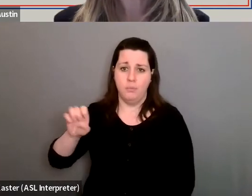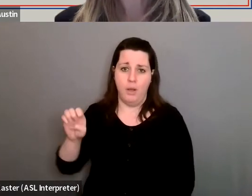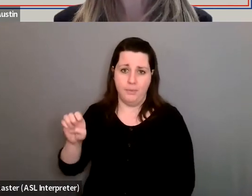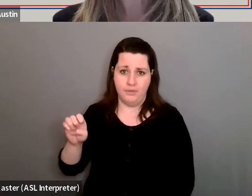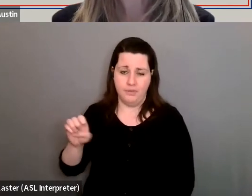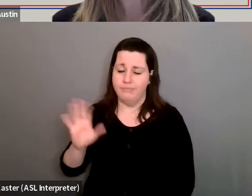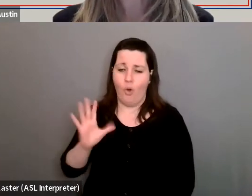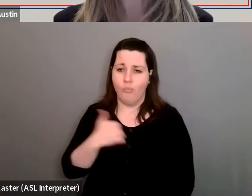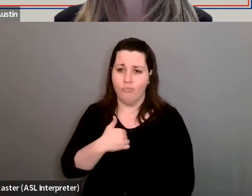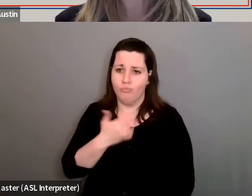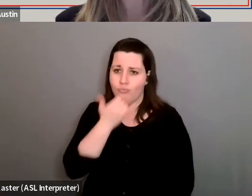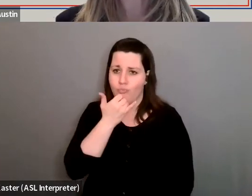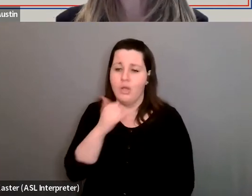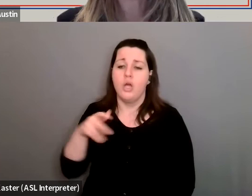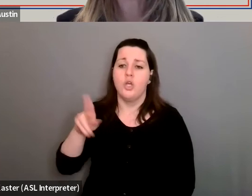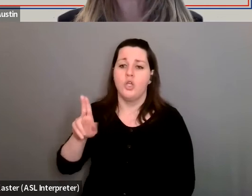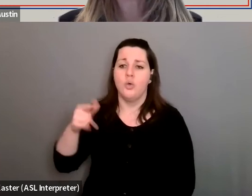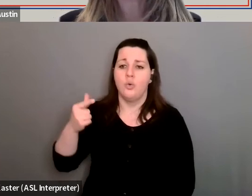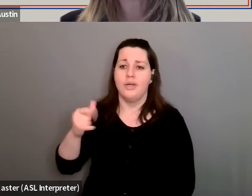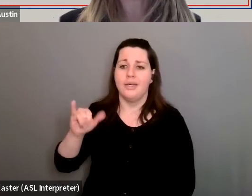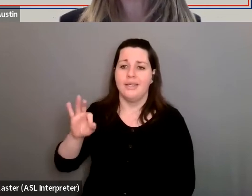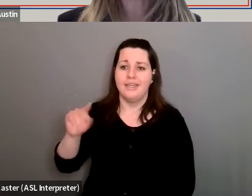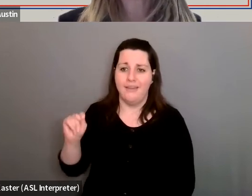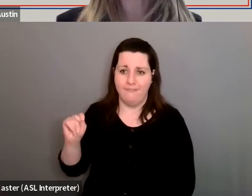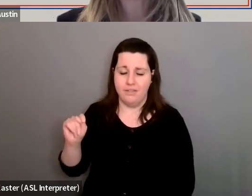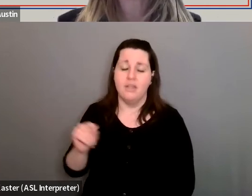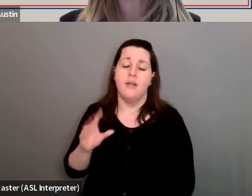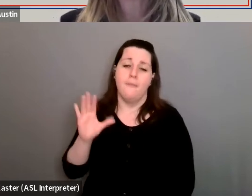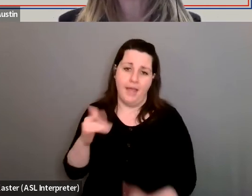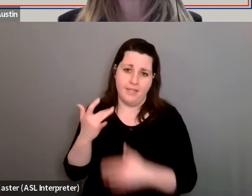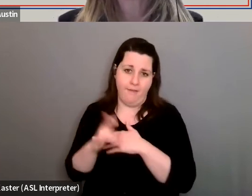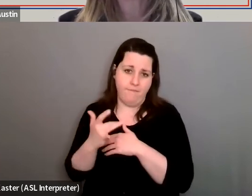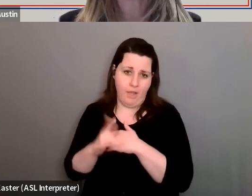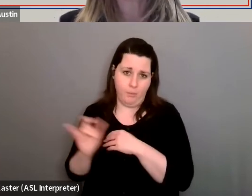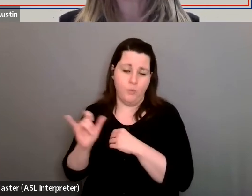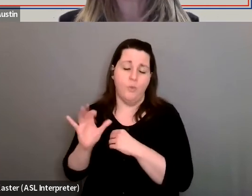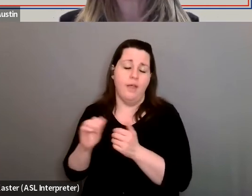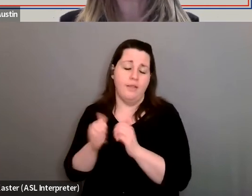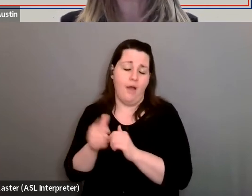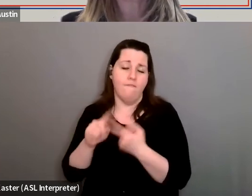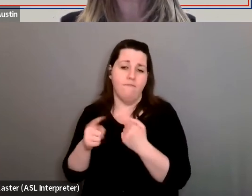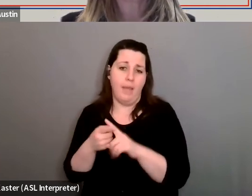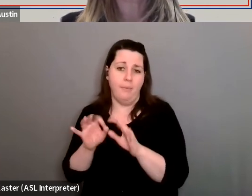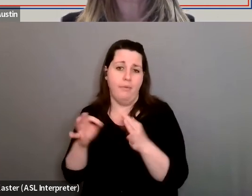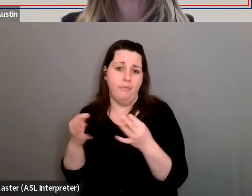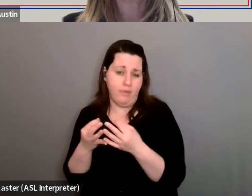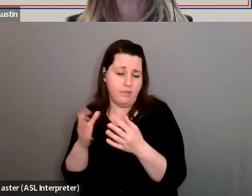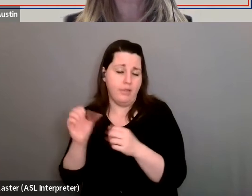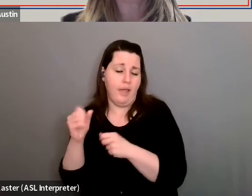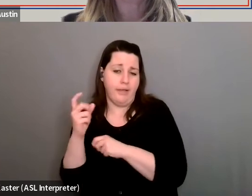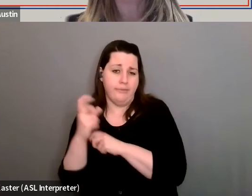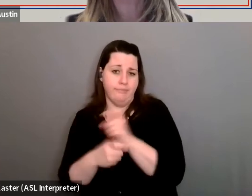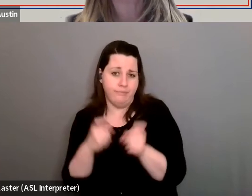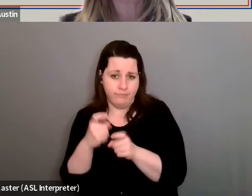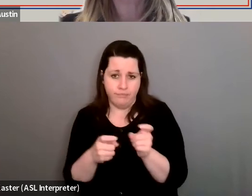Gift, a program called You Gift that is available. So that is a way that friends and family can make contributions without